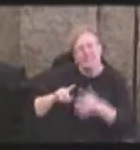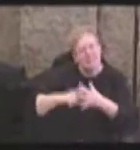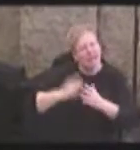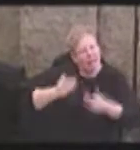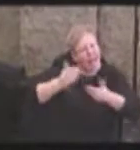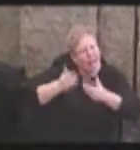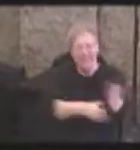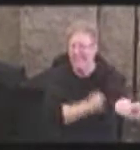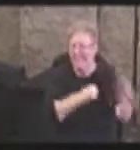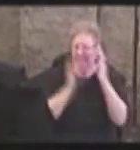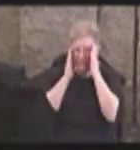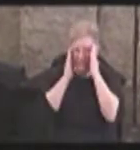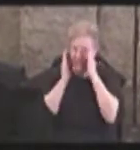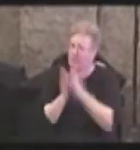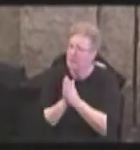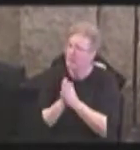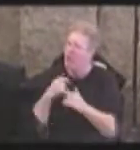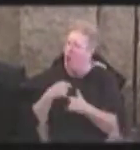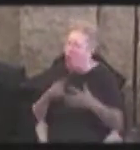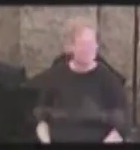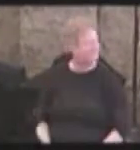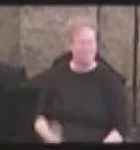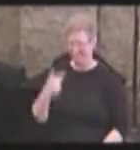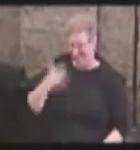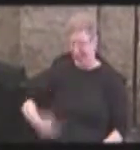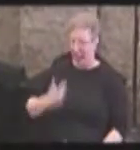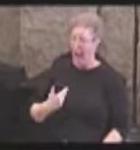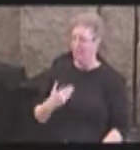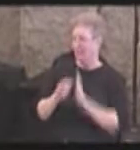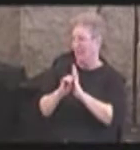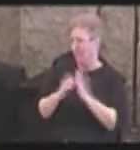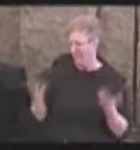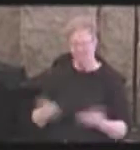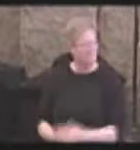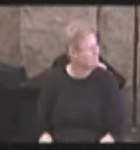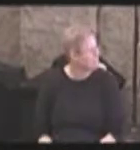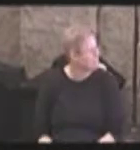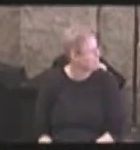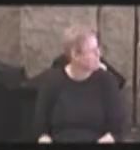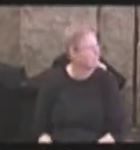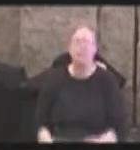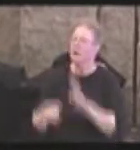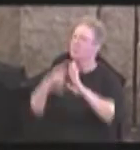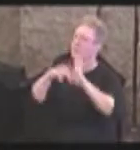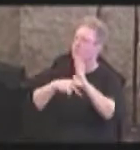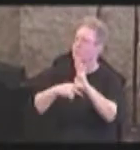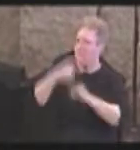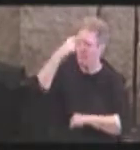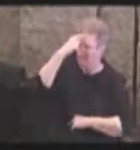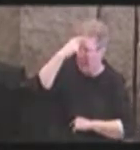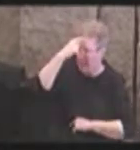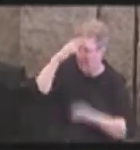And I'm manifesting it using the power and the principle of mind action, which is what I'm here to talk about. The principle of mind action is one that we talk about quite a bit